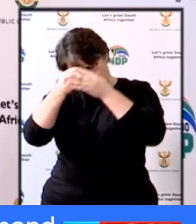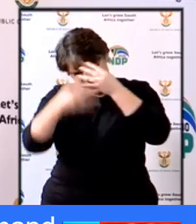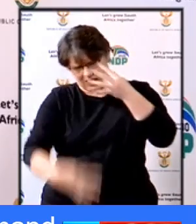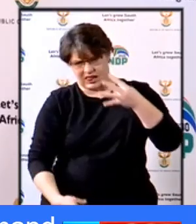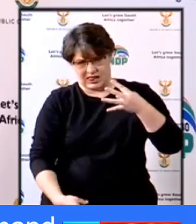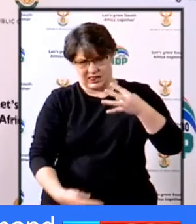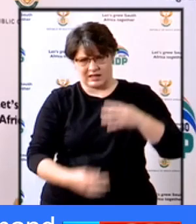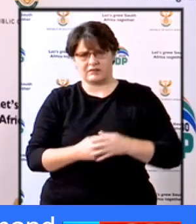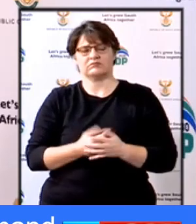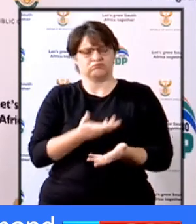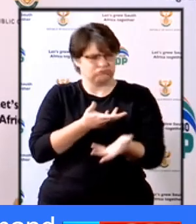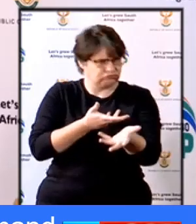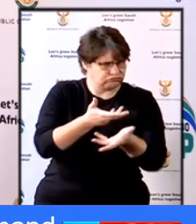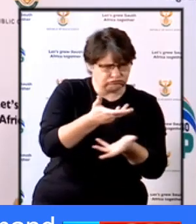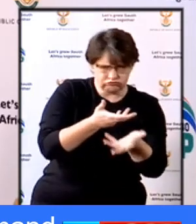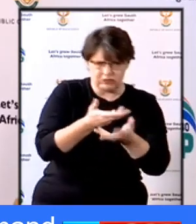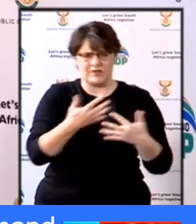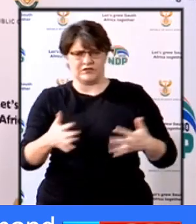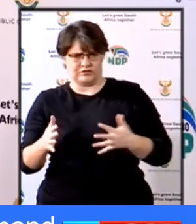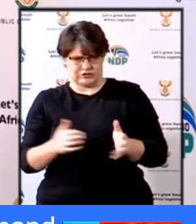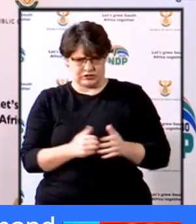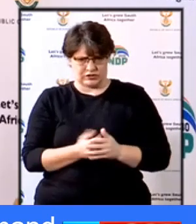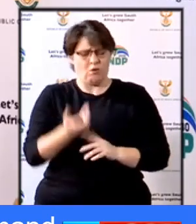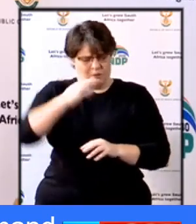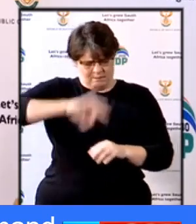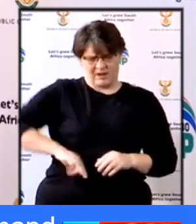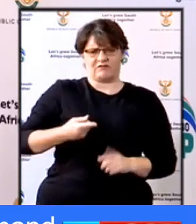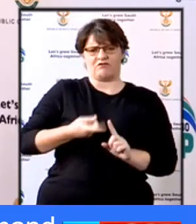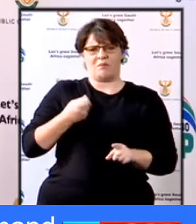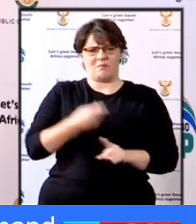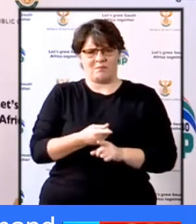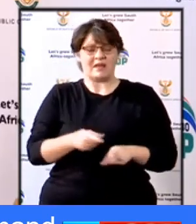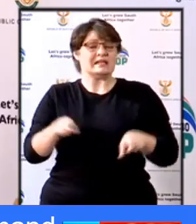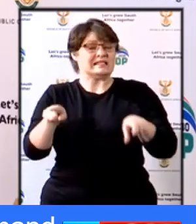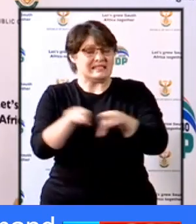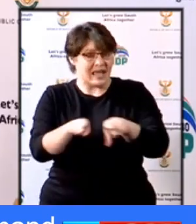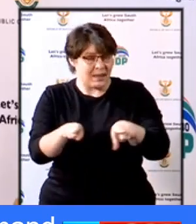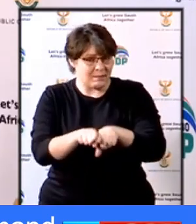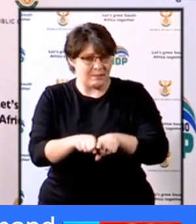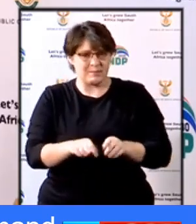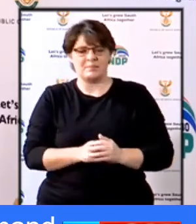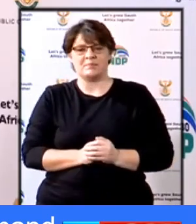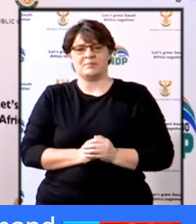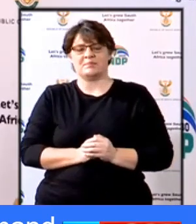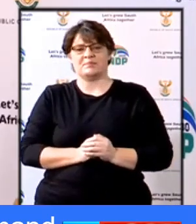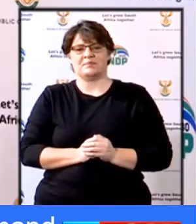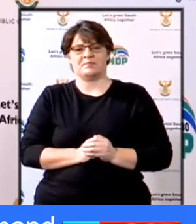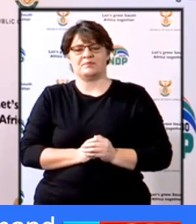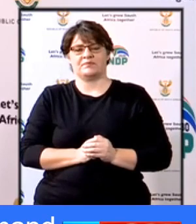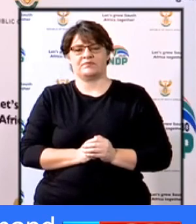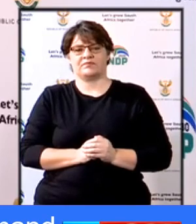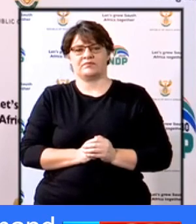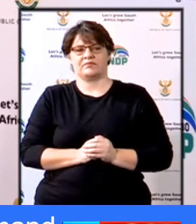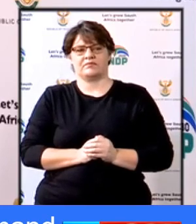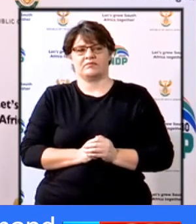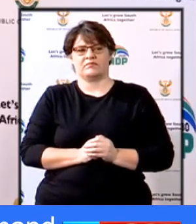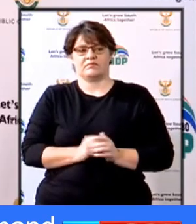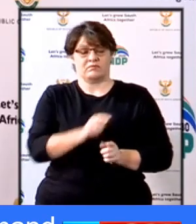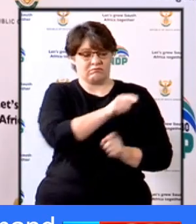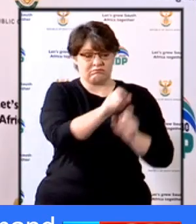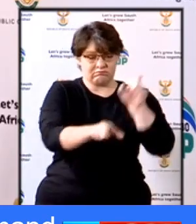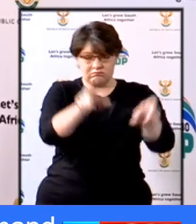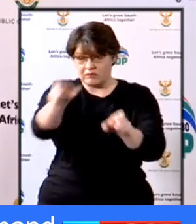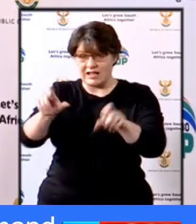others. We've also benefited from the overwhelming support we've received from all